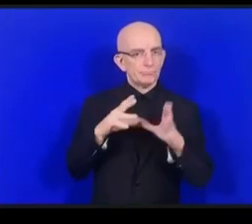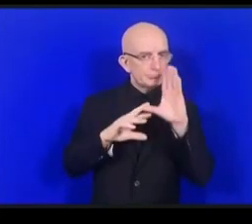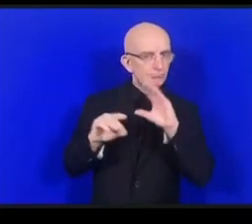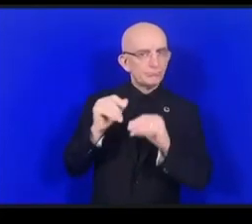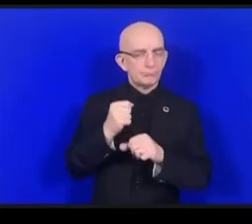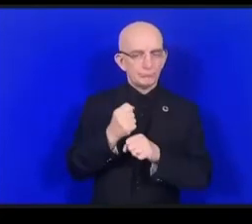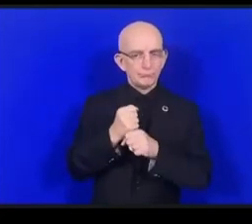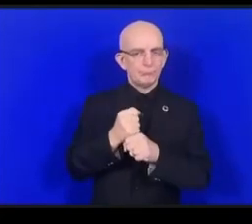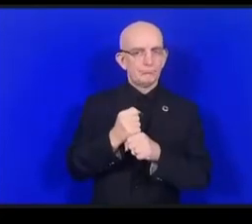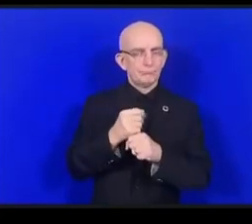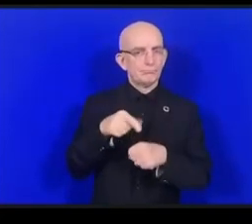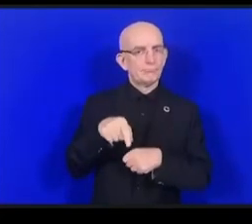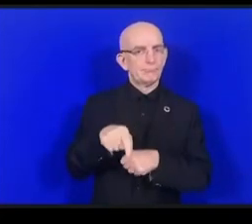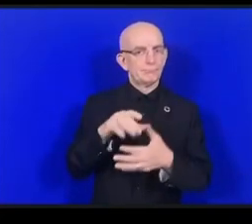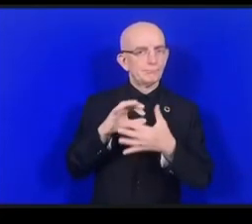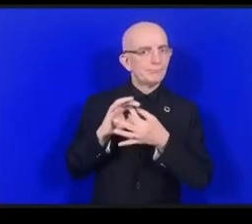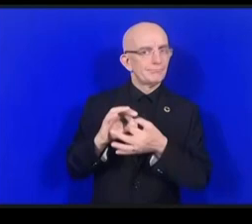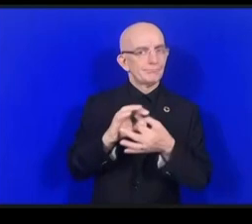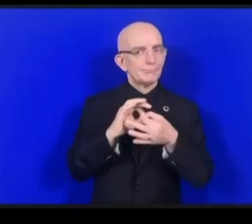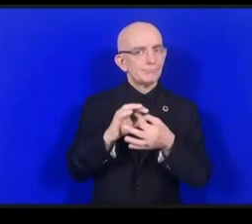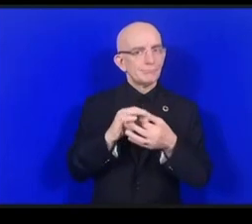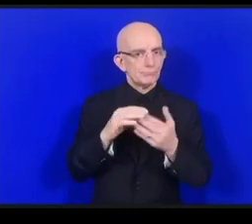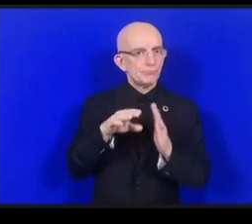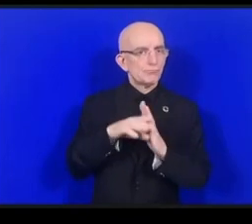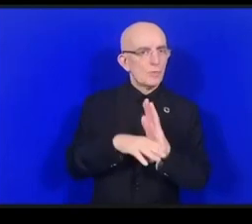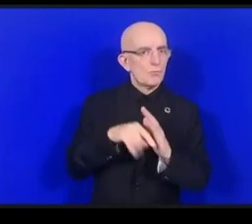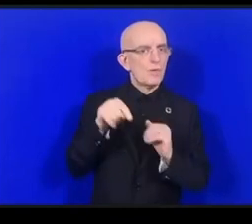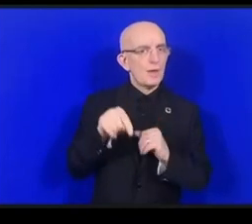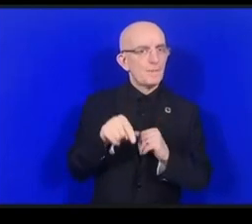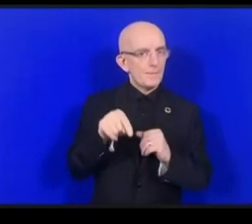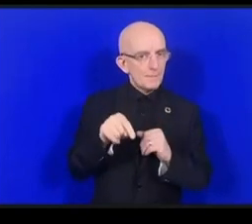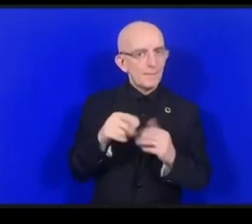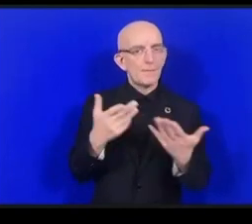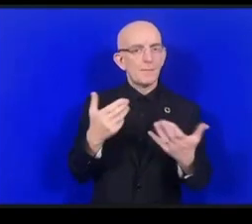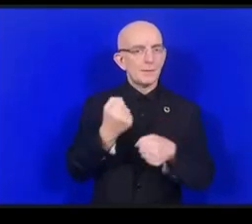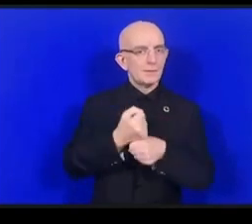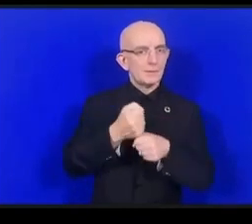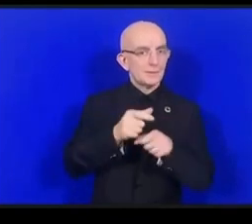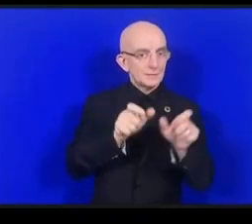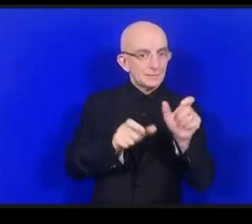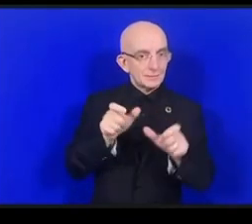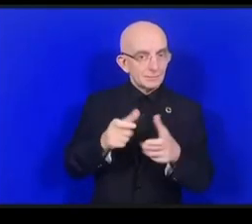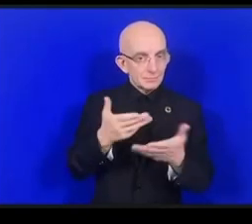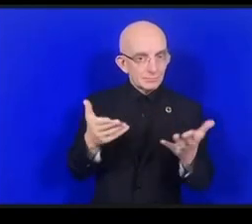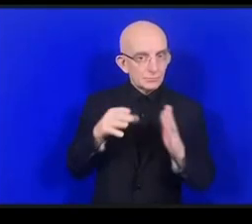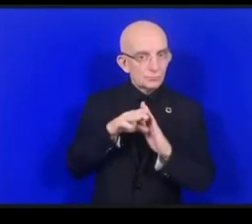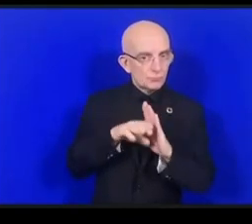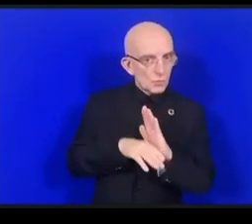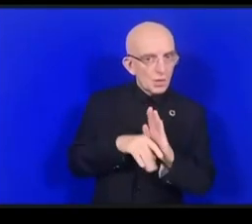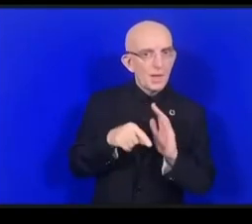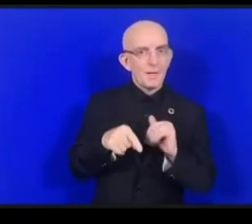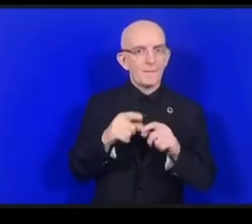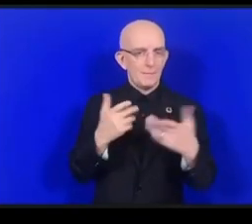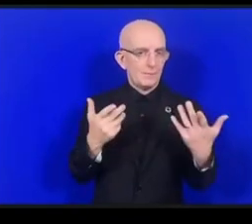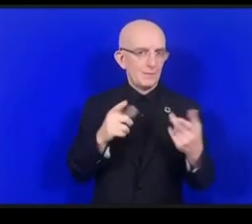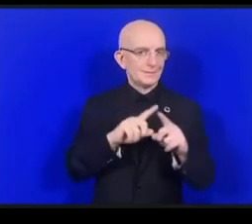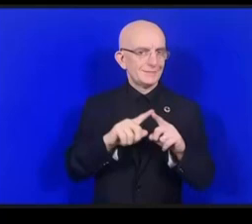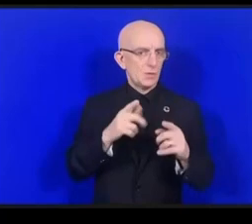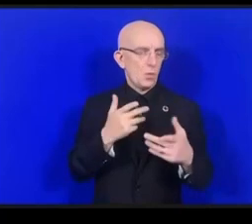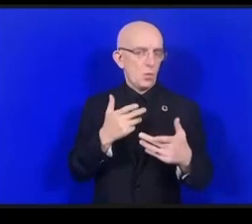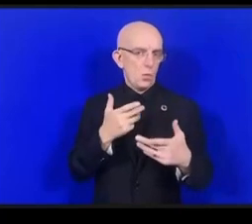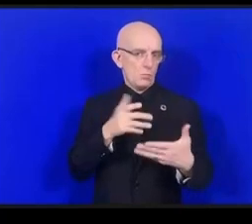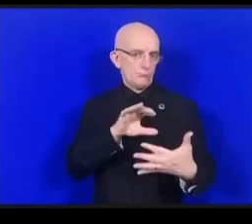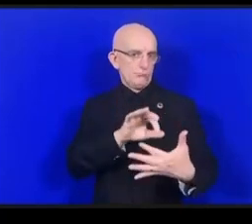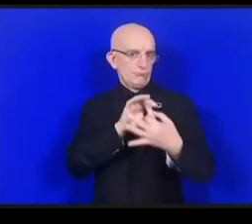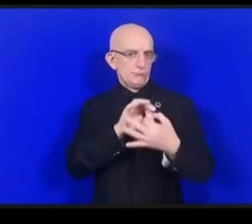and also to engage with the global and local and regional community, because